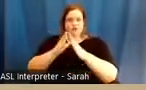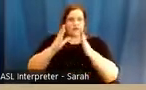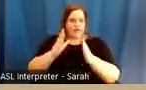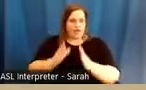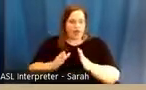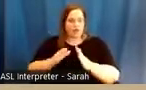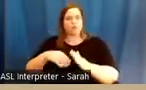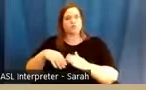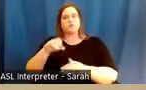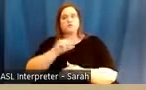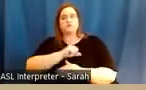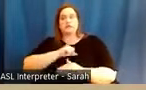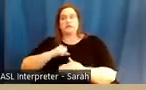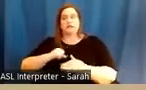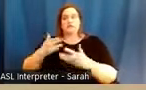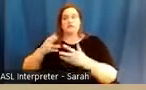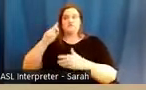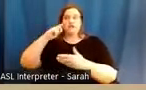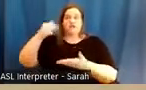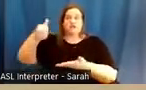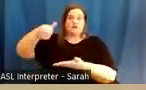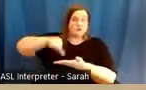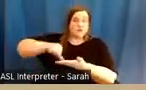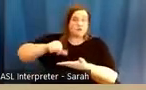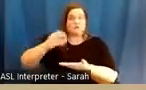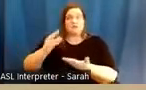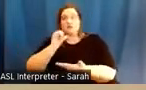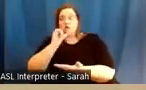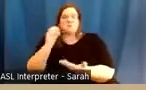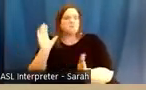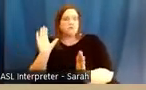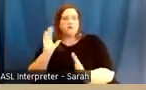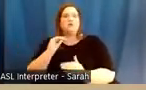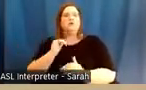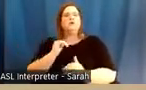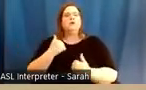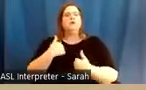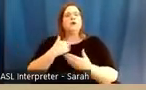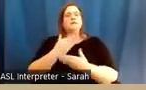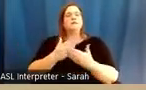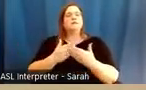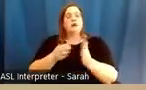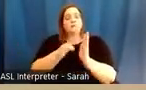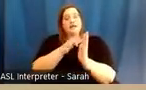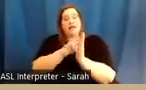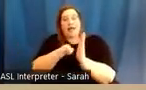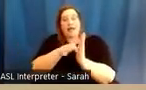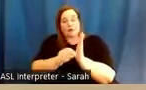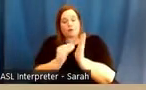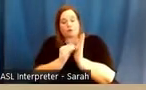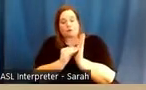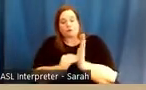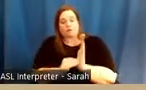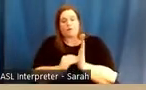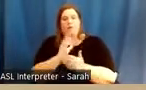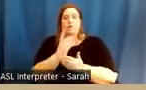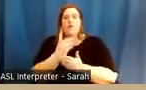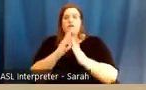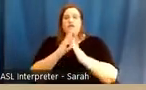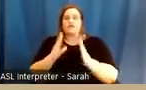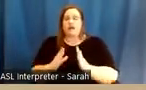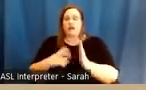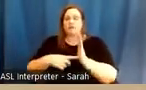may or may not get vetoed by the governor. And we have some language that may be put into one of the housing bills that's about a